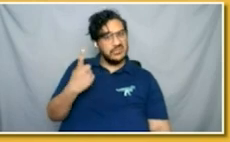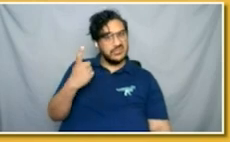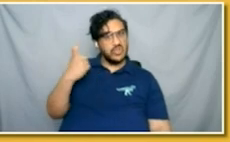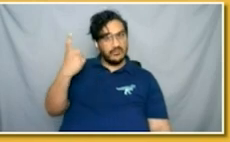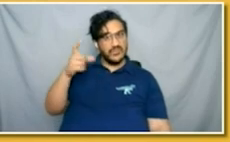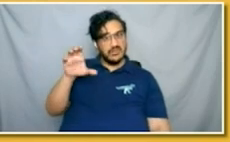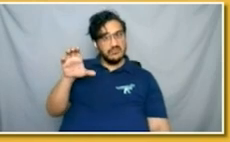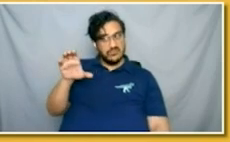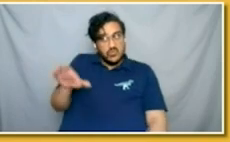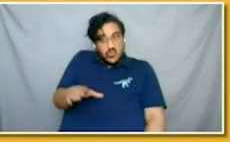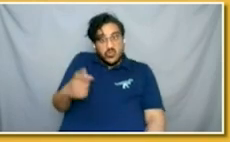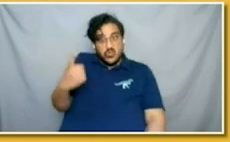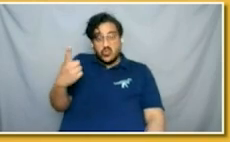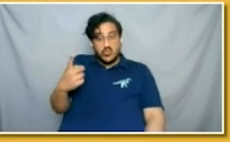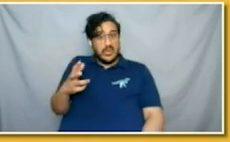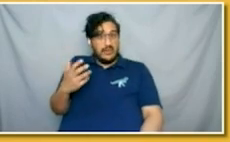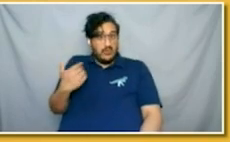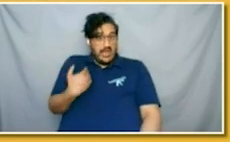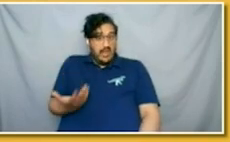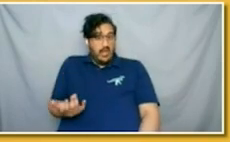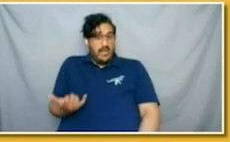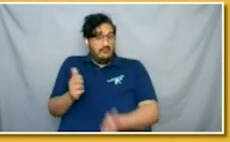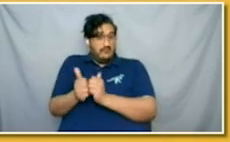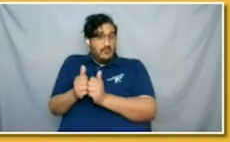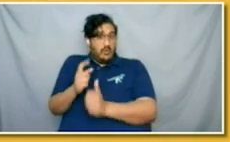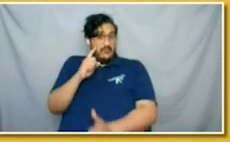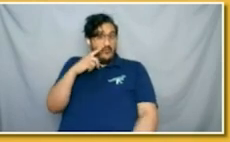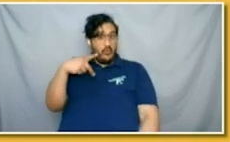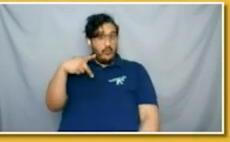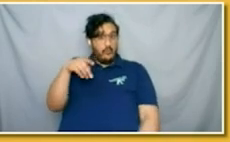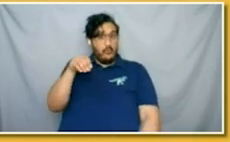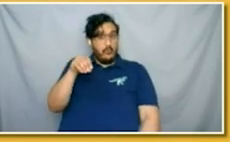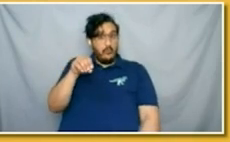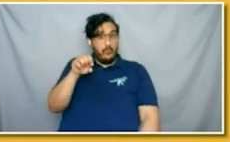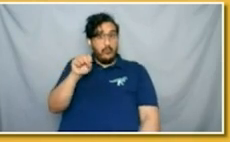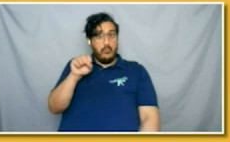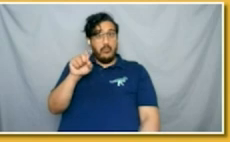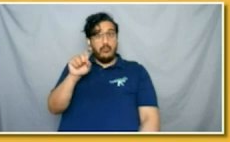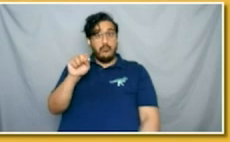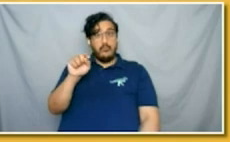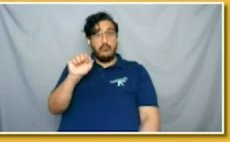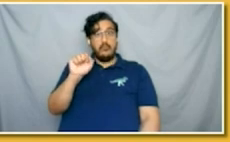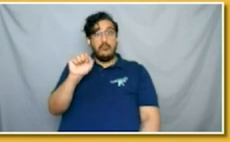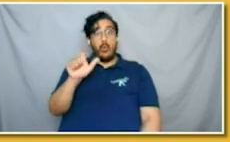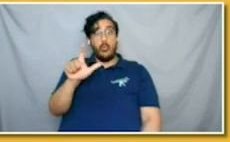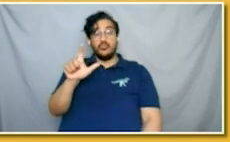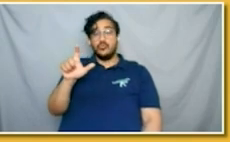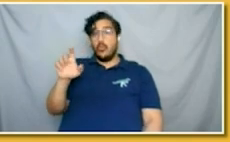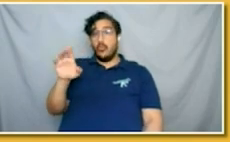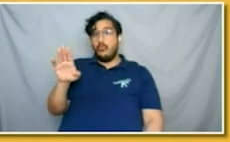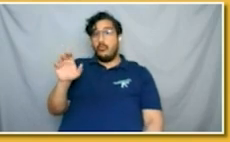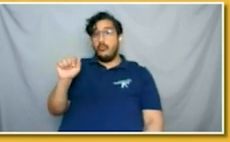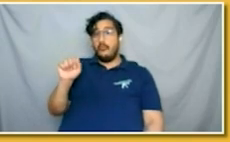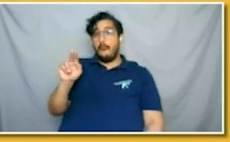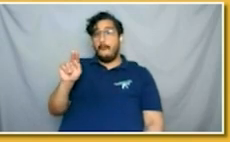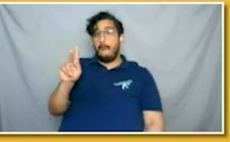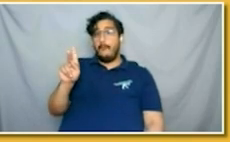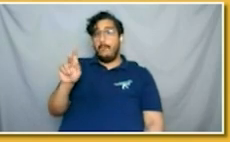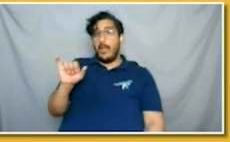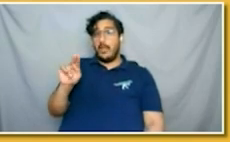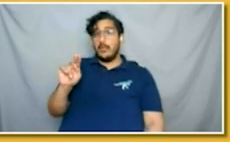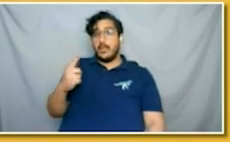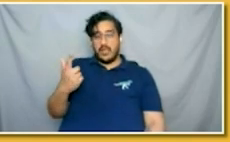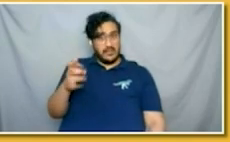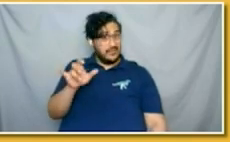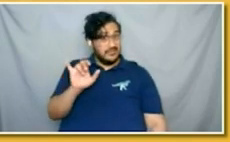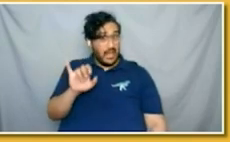campaign for postal banking. We could, you know, talk about that and put that up as an action item for some of the viewers here. But there's a lot of